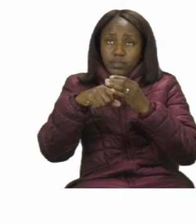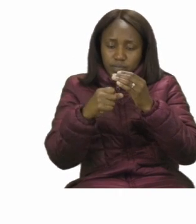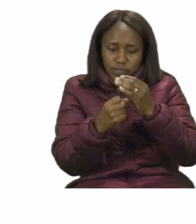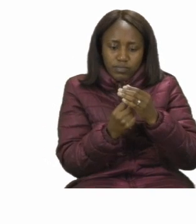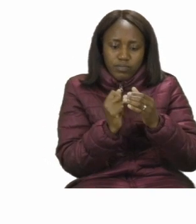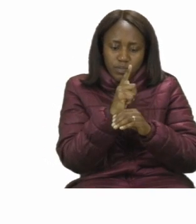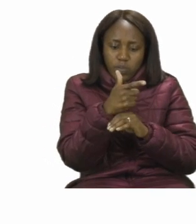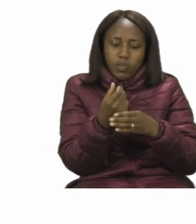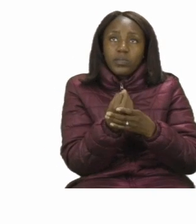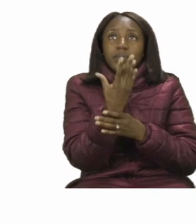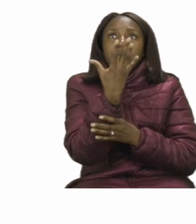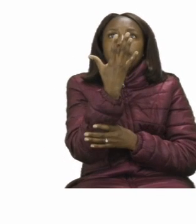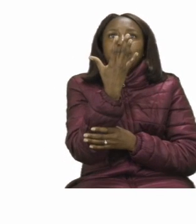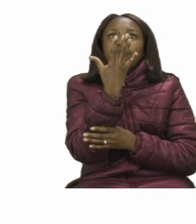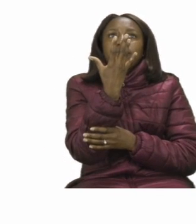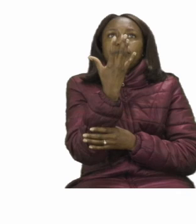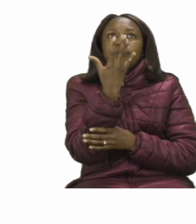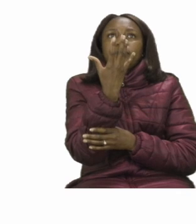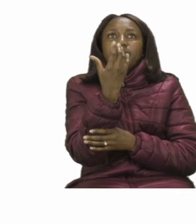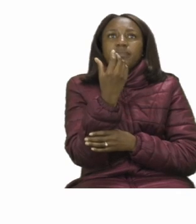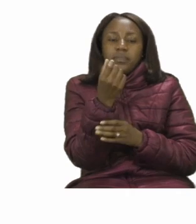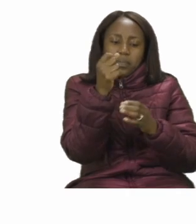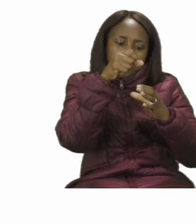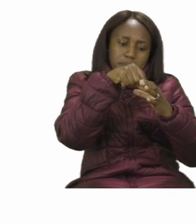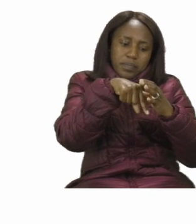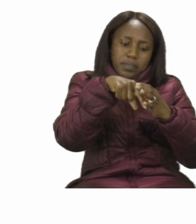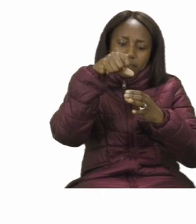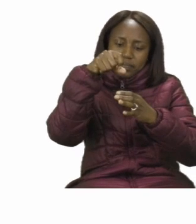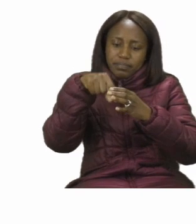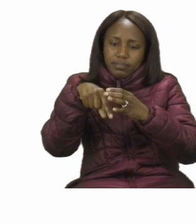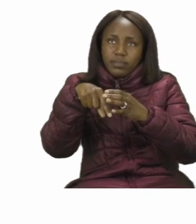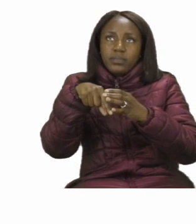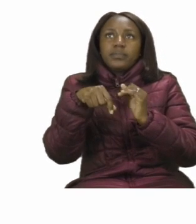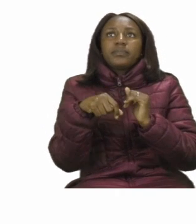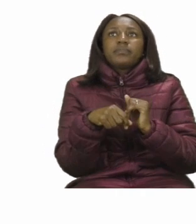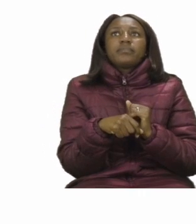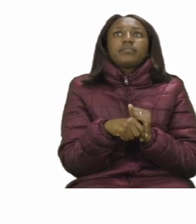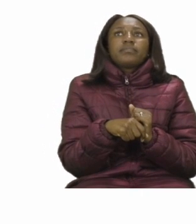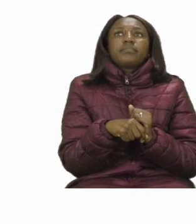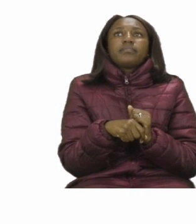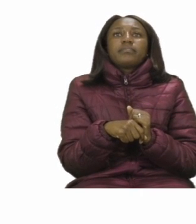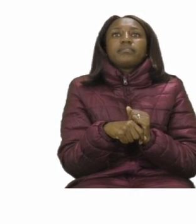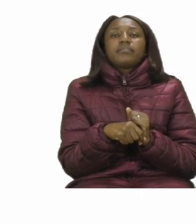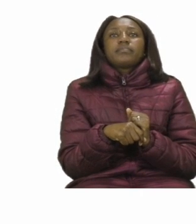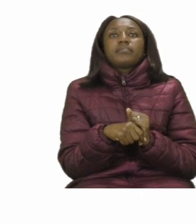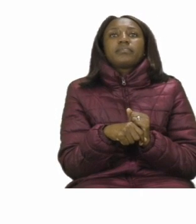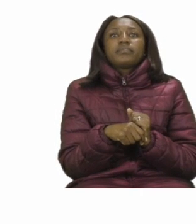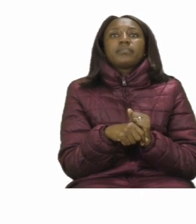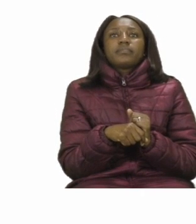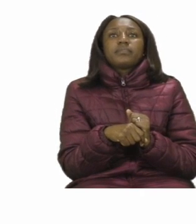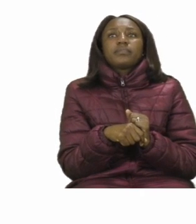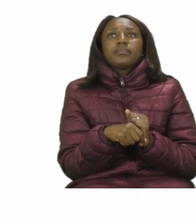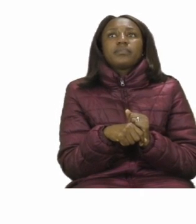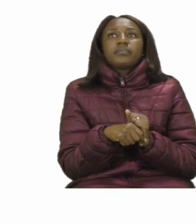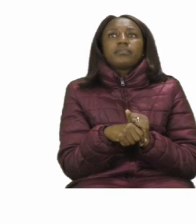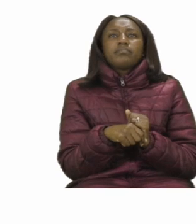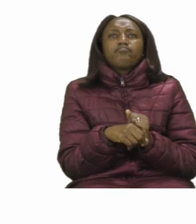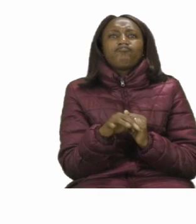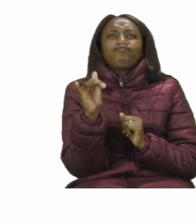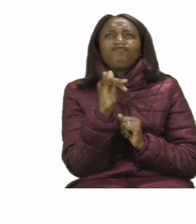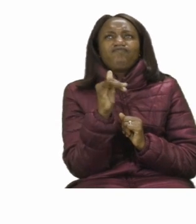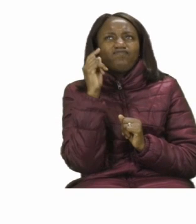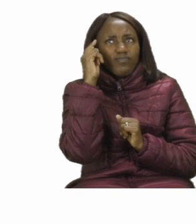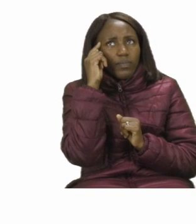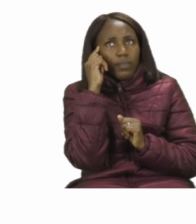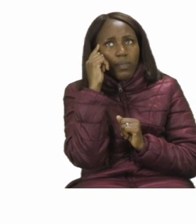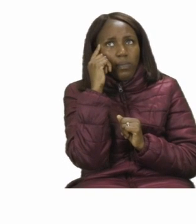will grow. To put seeds in the ground so that plants will grow. What do you think